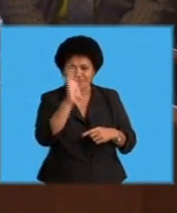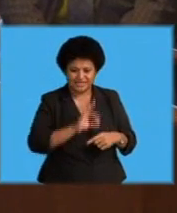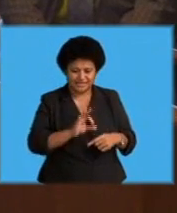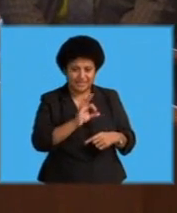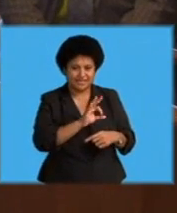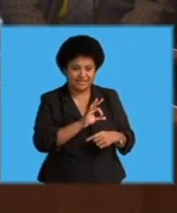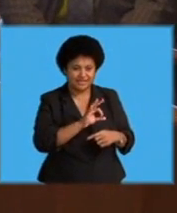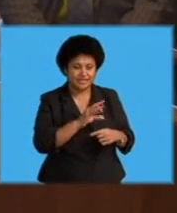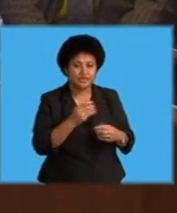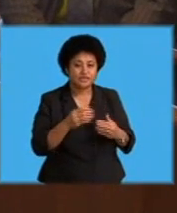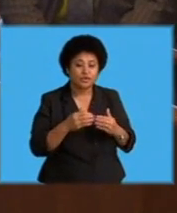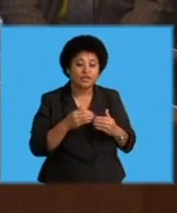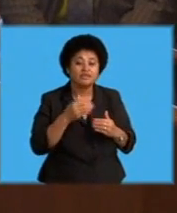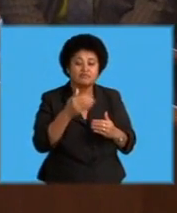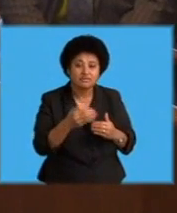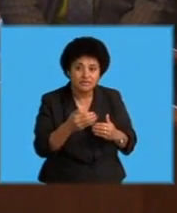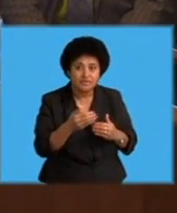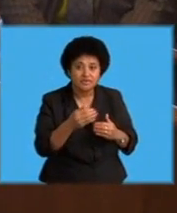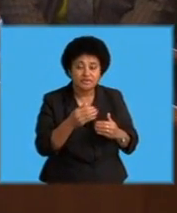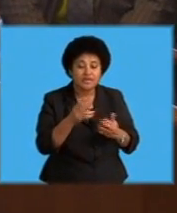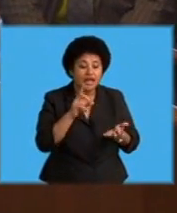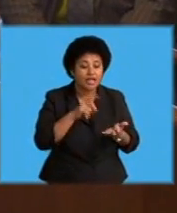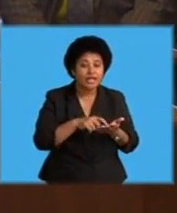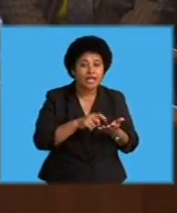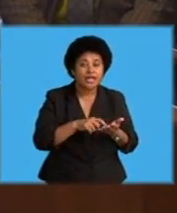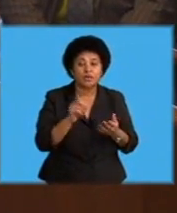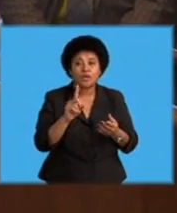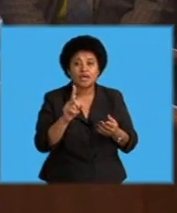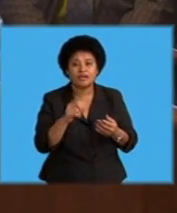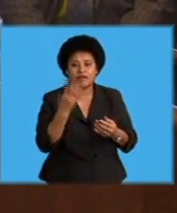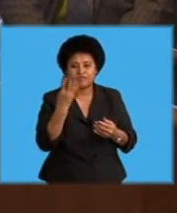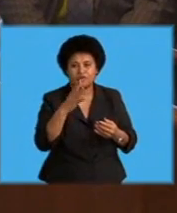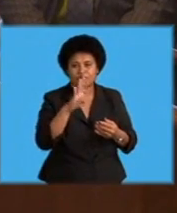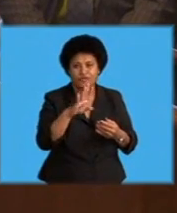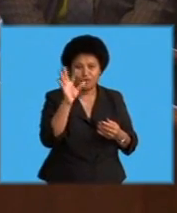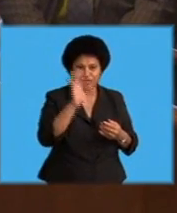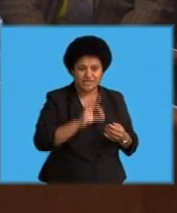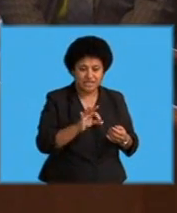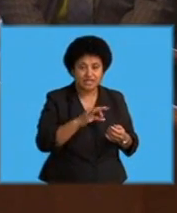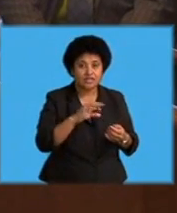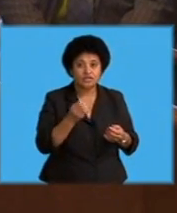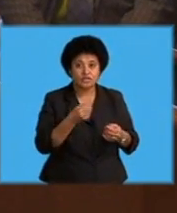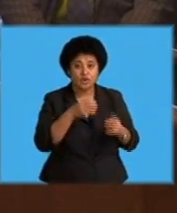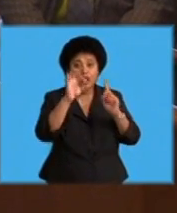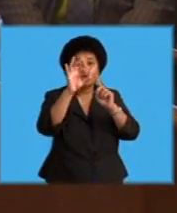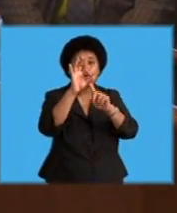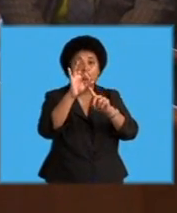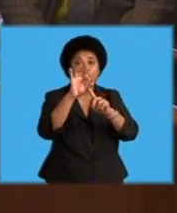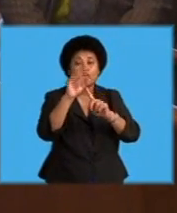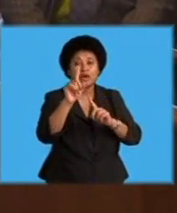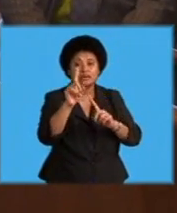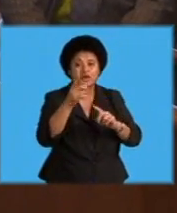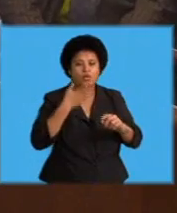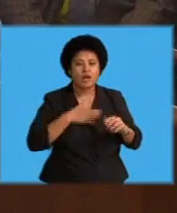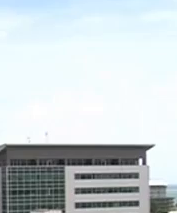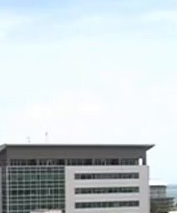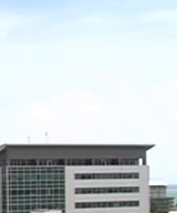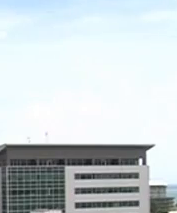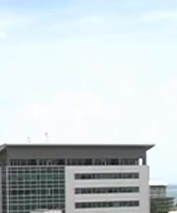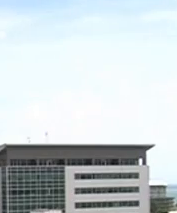the debt ratio stands at 44%. Our medium target is to keep this ratio below 50%, Madam